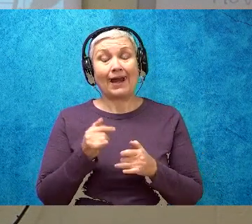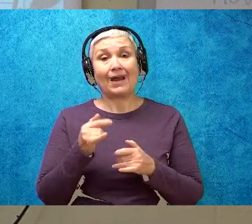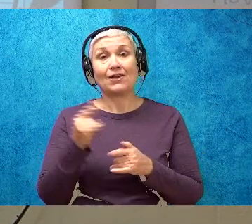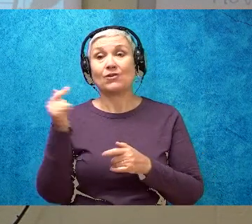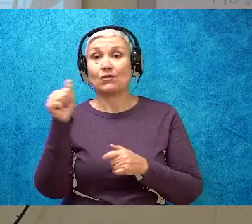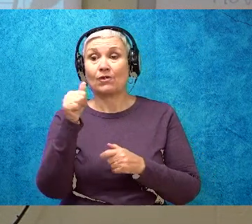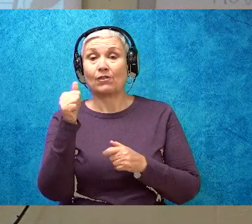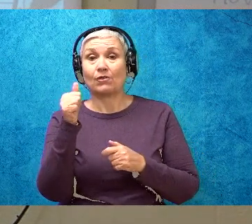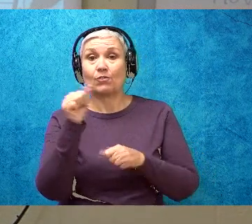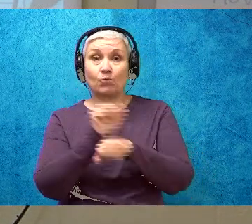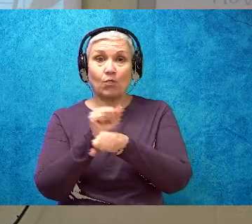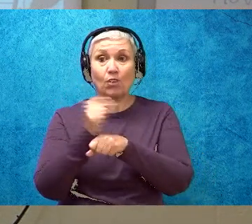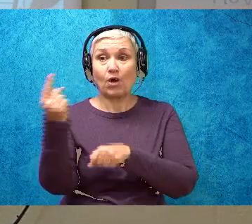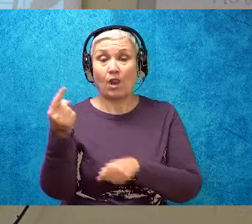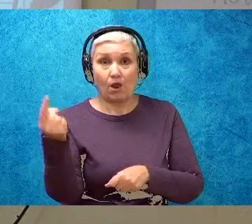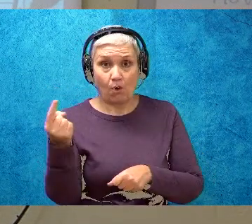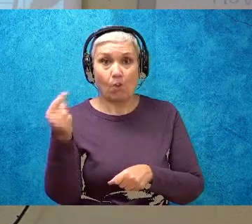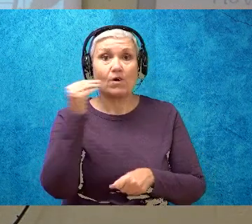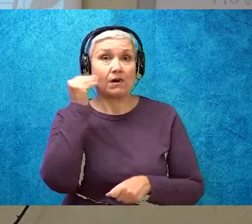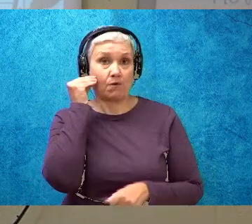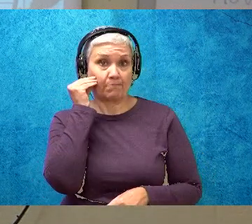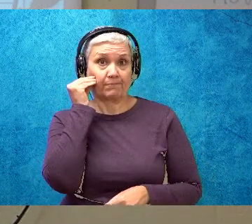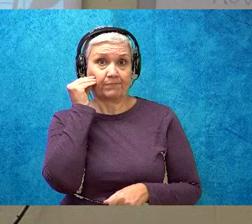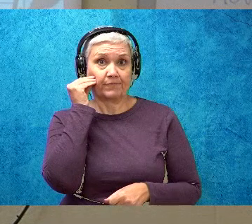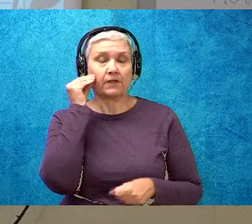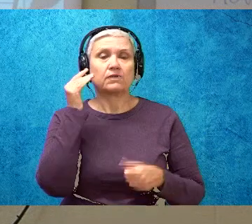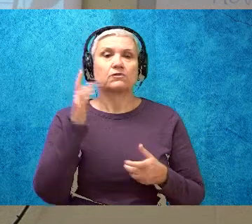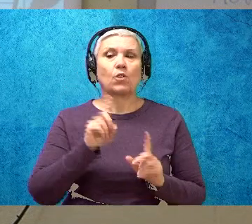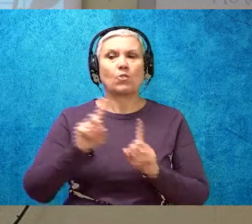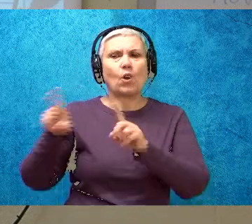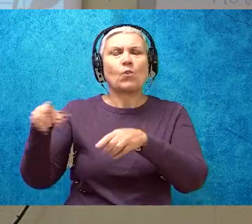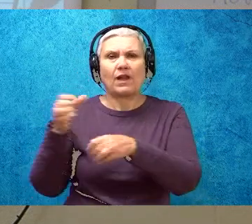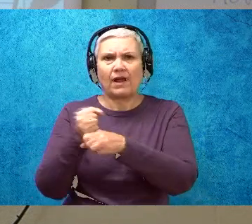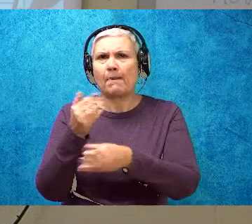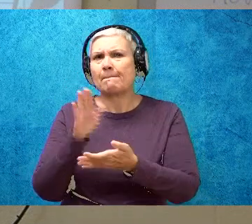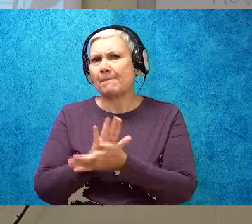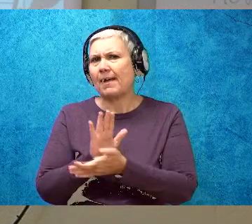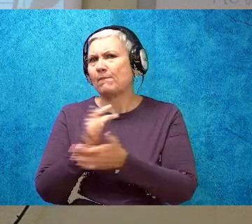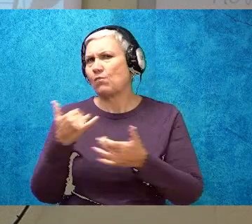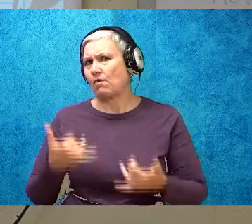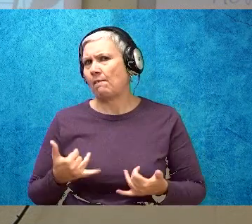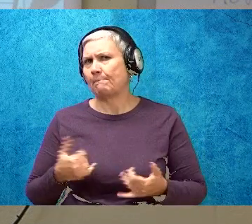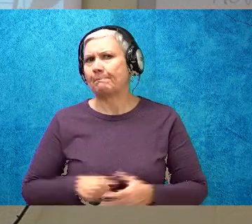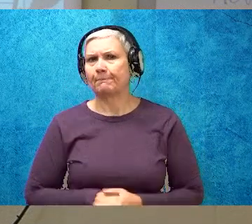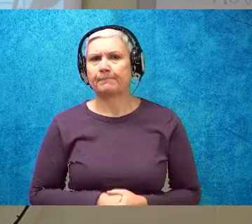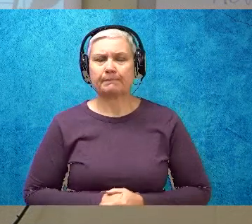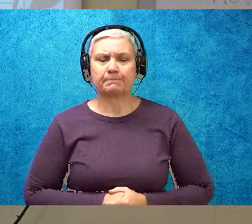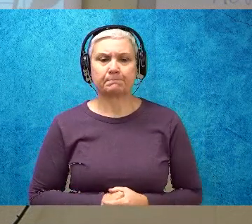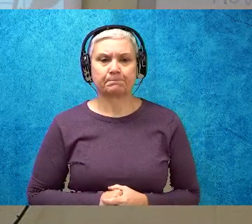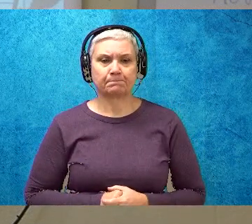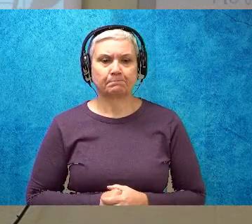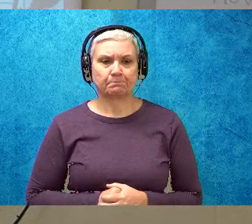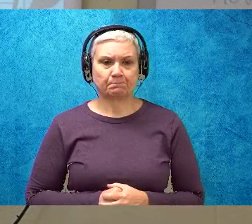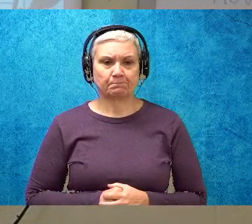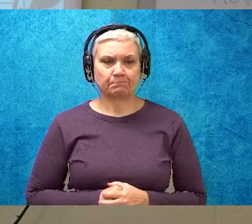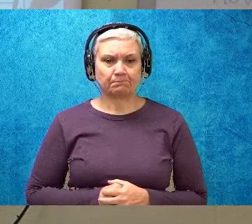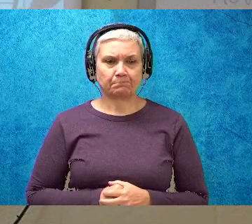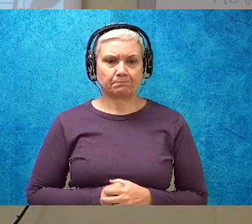working at home. So I give you a couple of seconds to be able to do that before I move on.